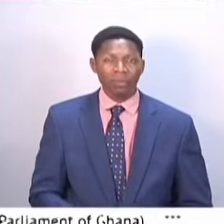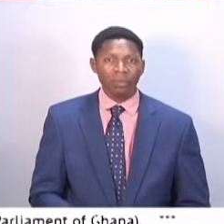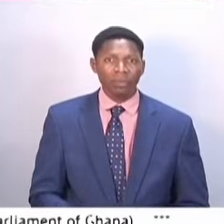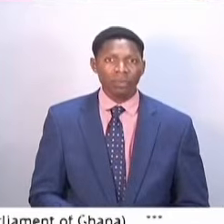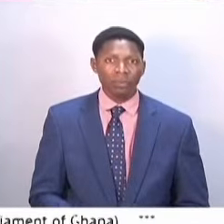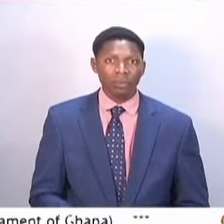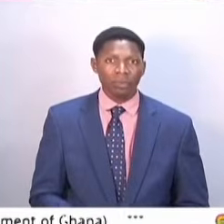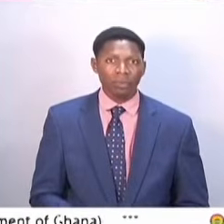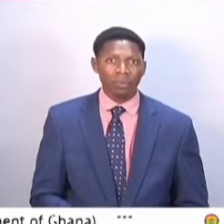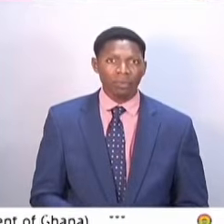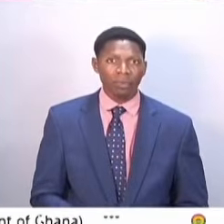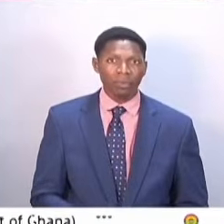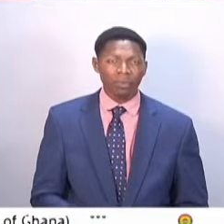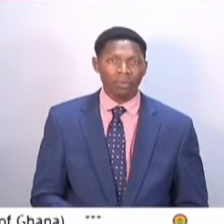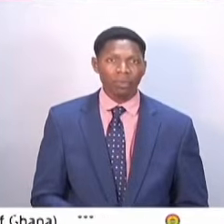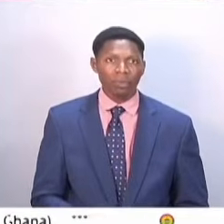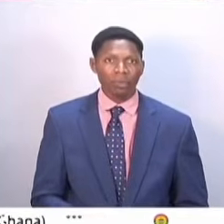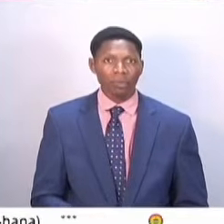that,